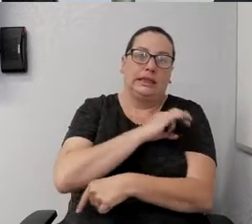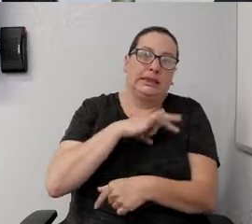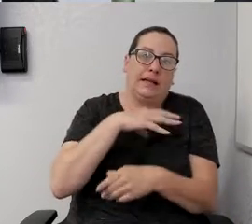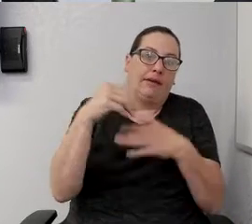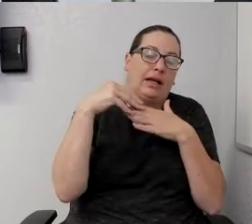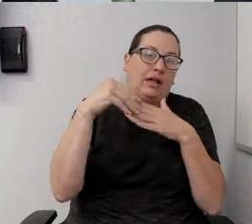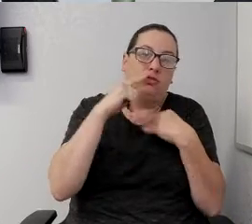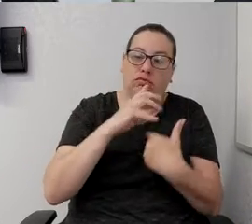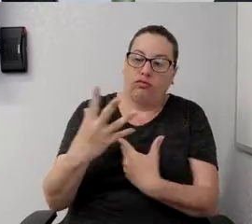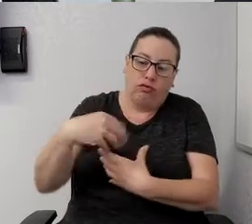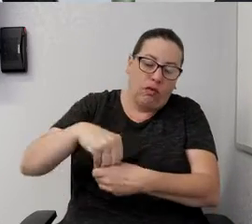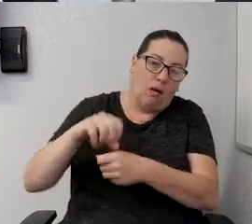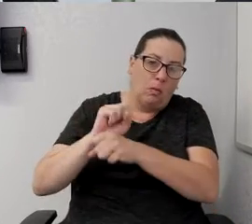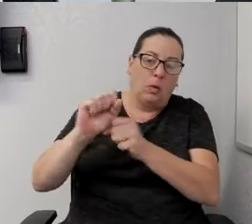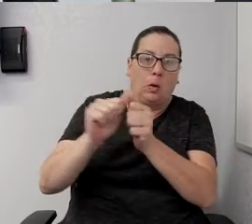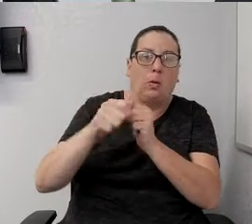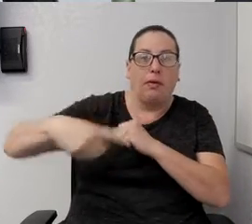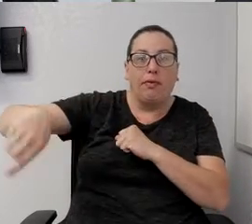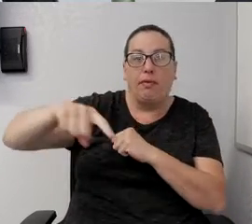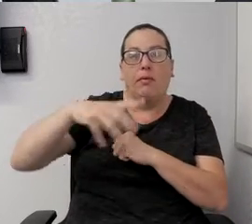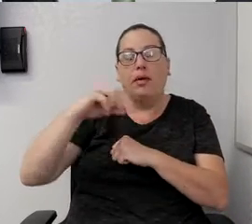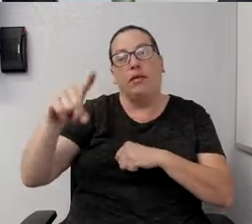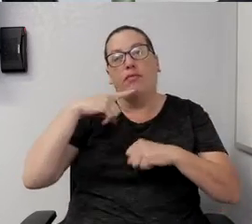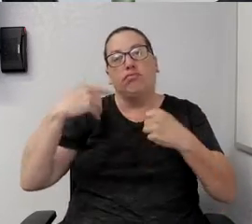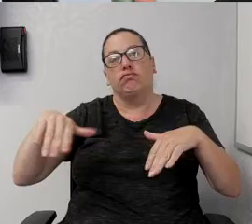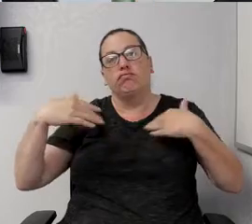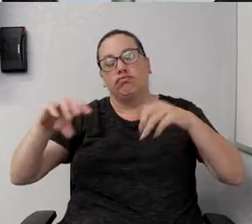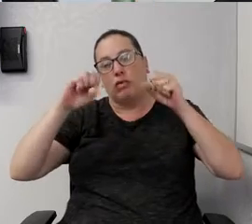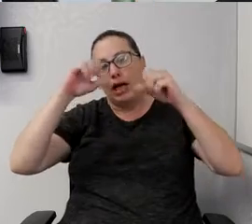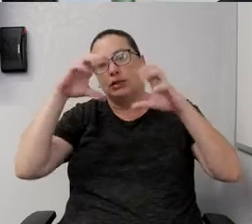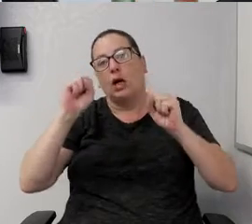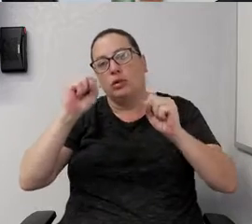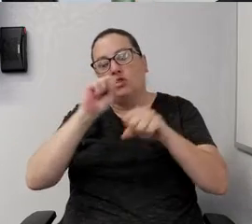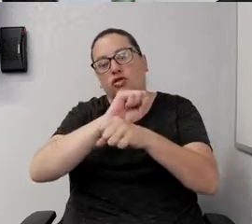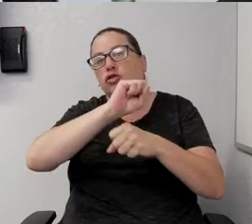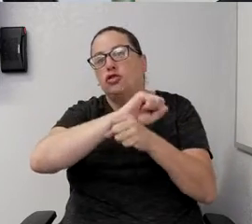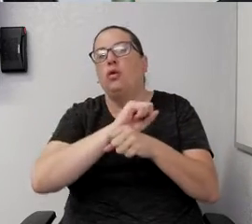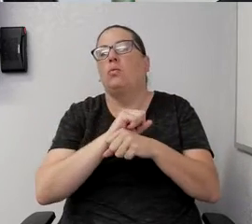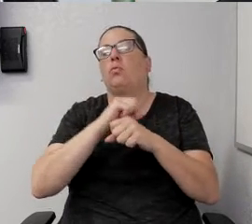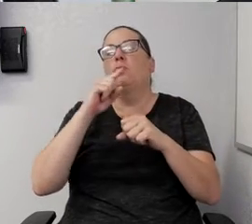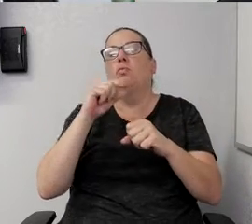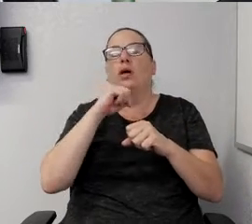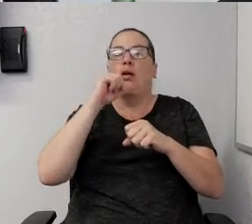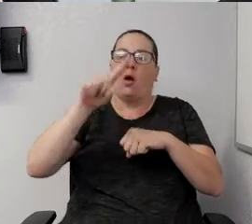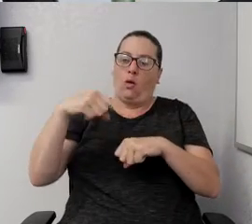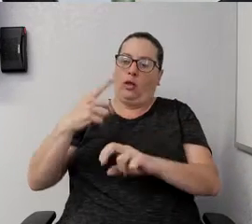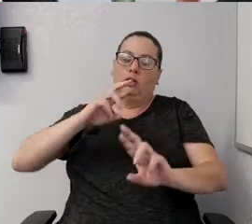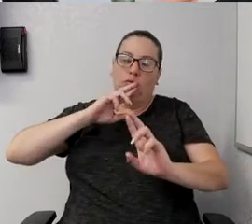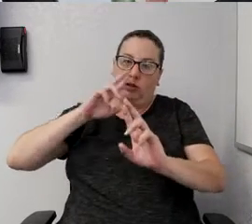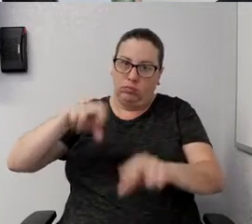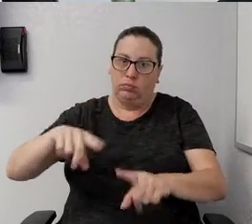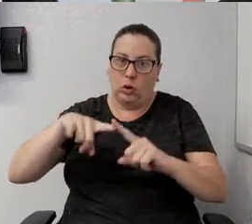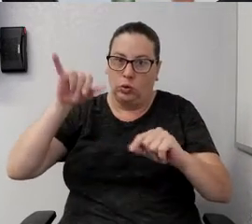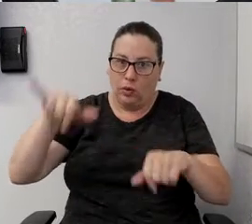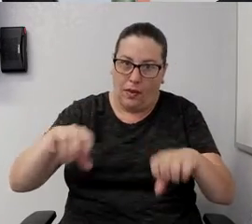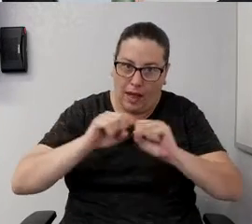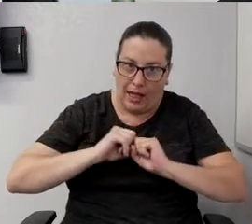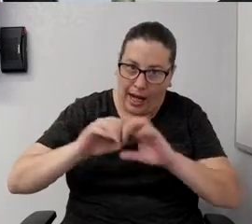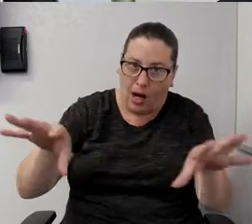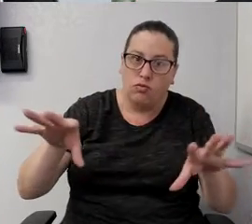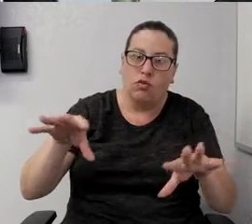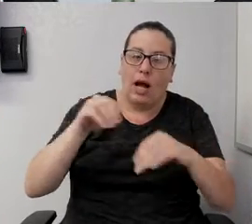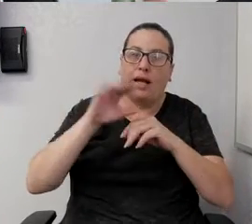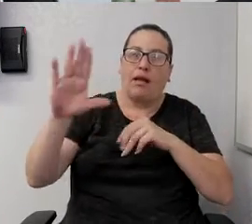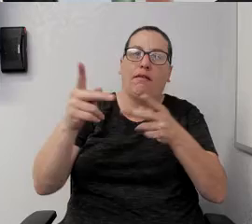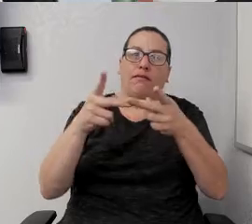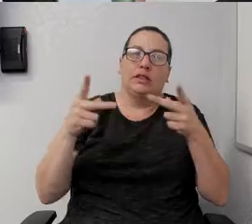they've just done an outstanding job, not only responding to the outbreak in their facility and exercising